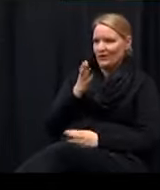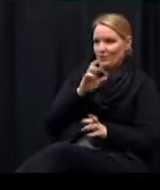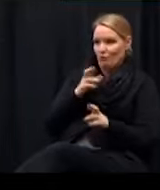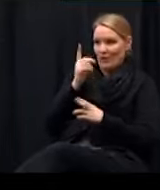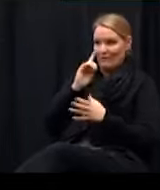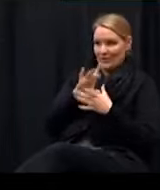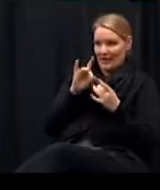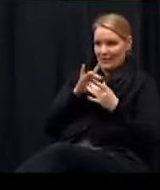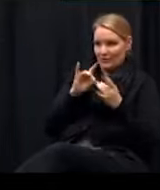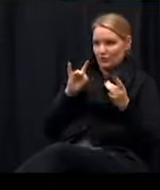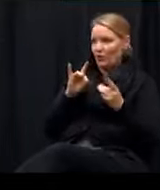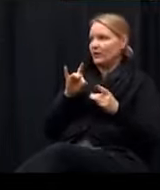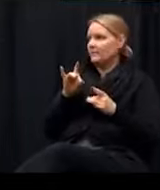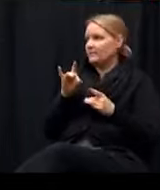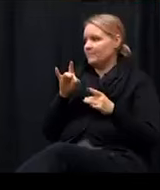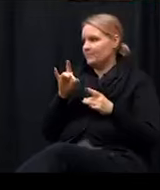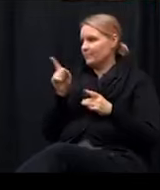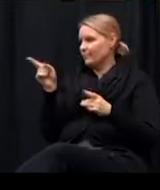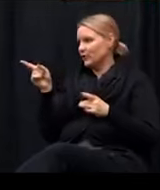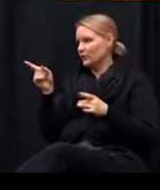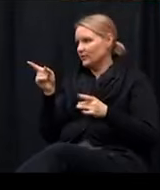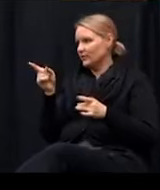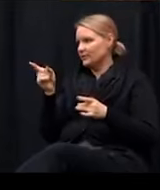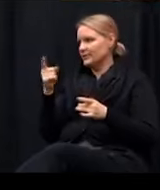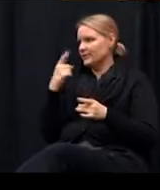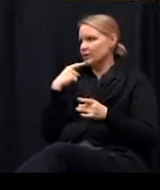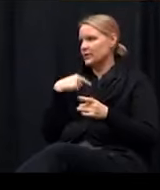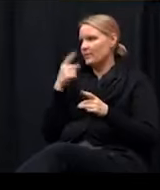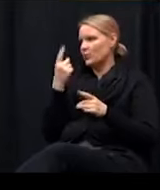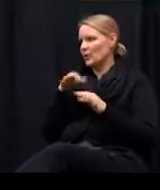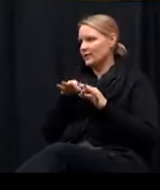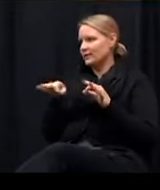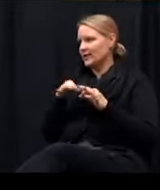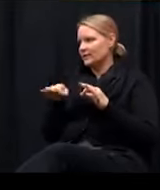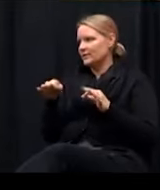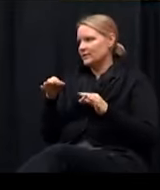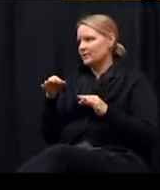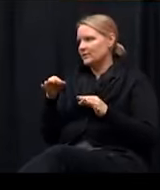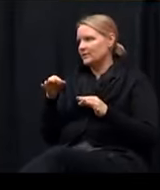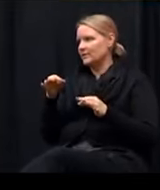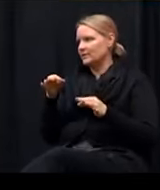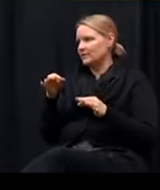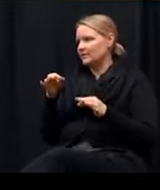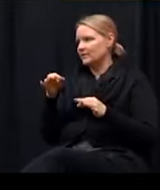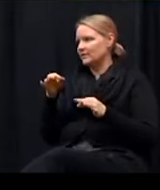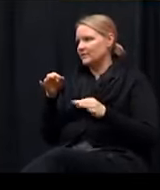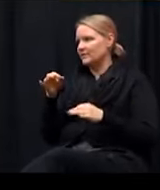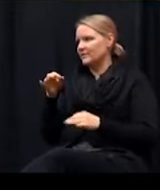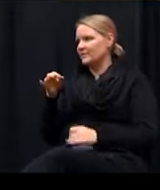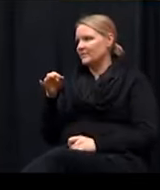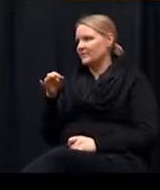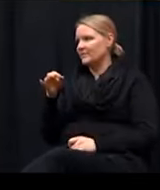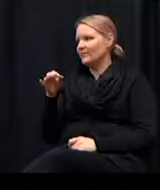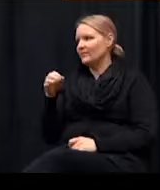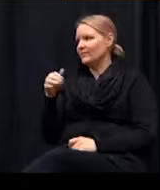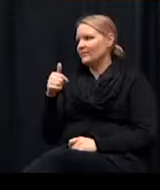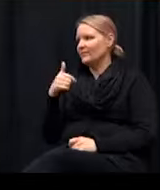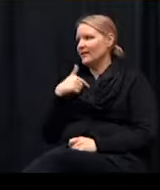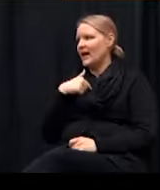story. So you give a story, tell me a sentence. Like we're going to make a story together. Give me a sentence.